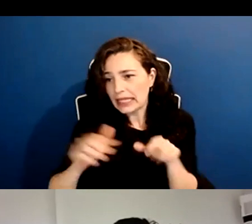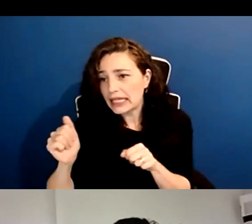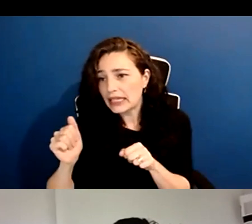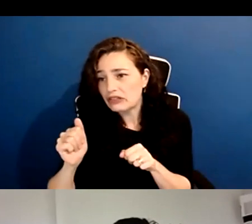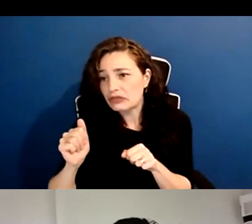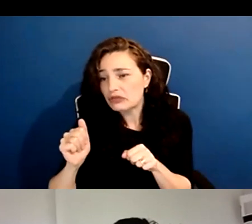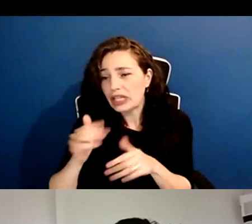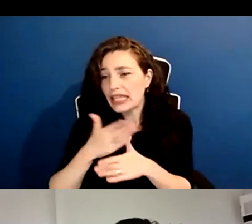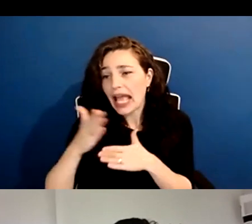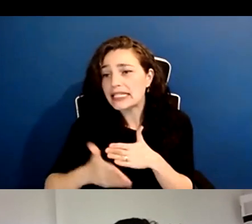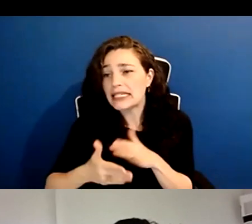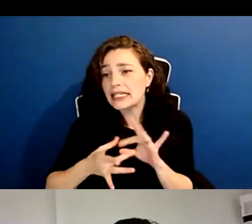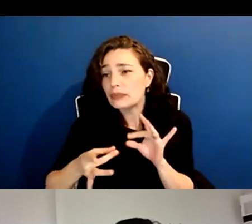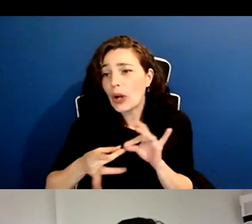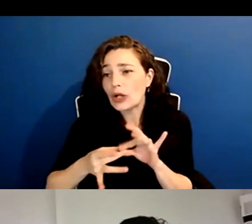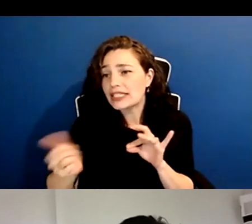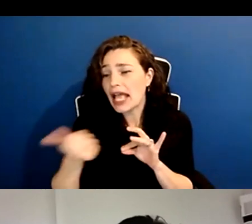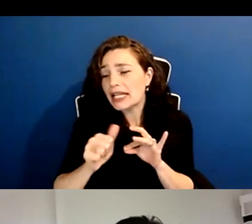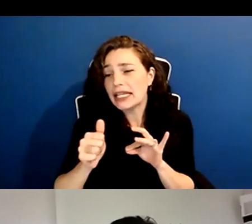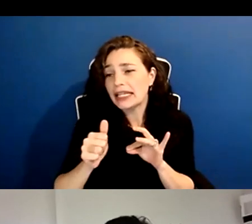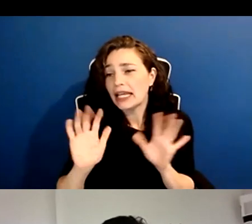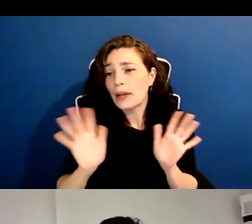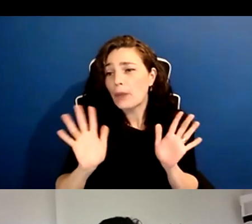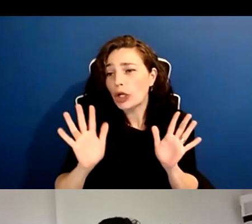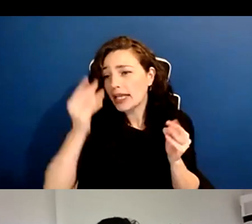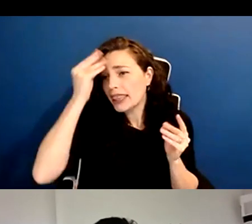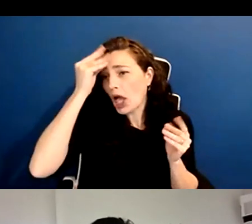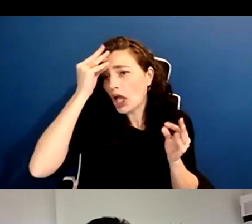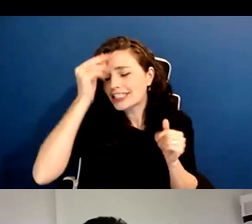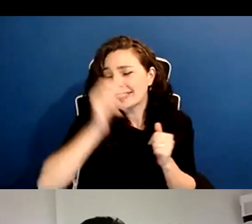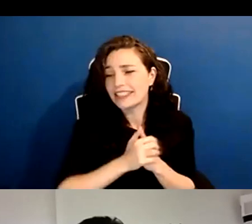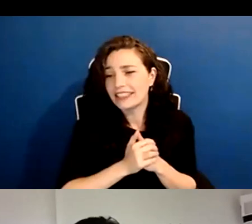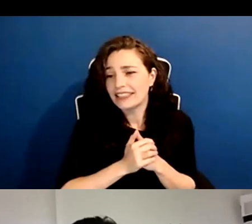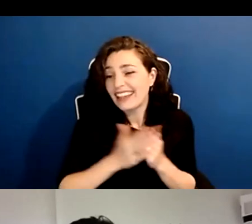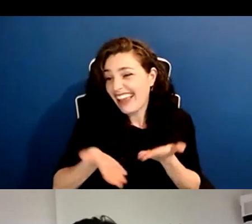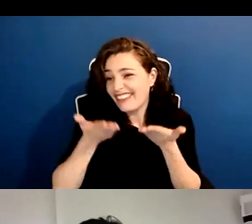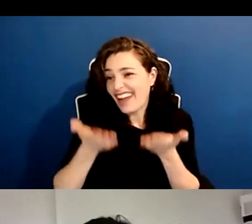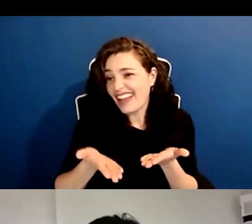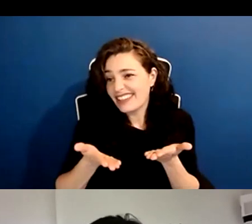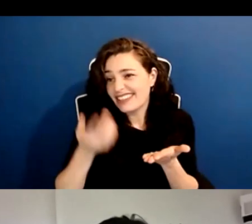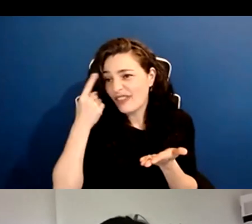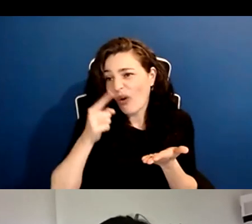cover. Whoever wants to go first, any advice for navigating